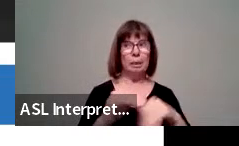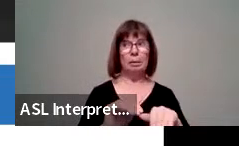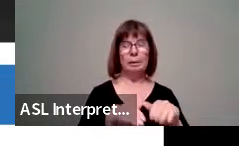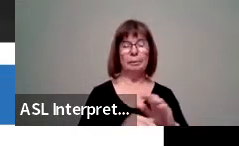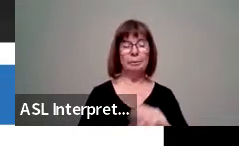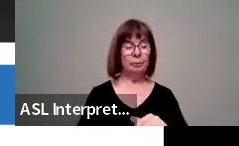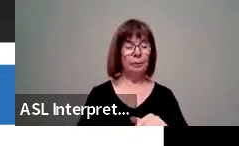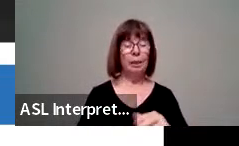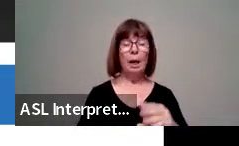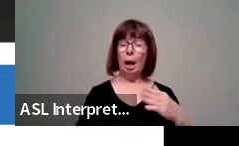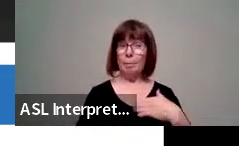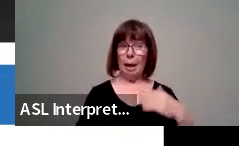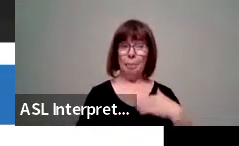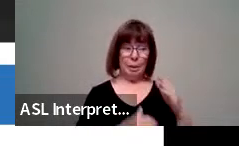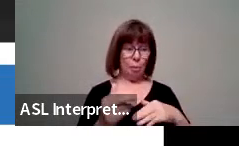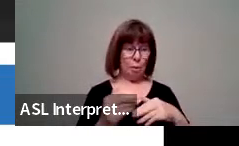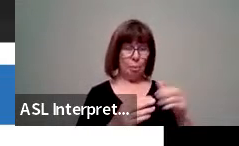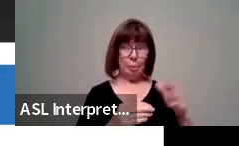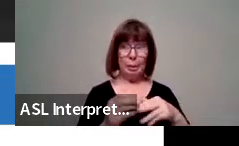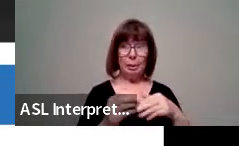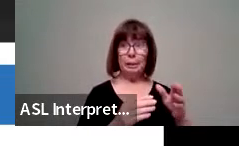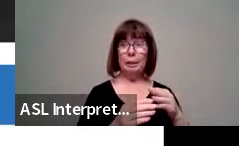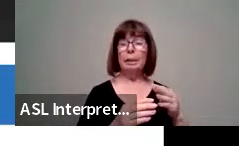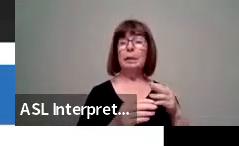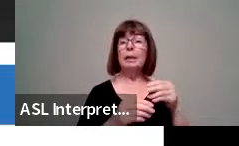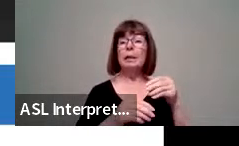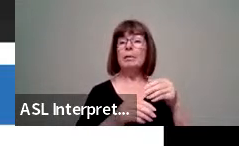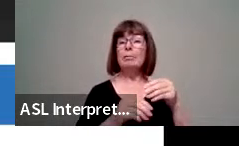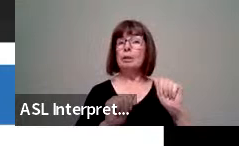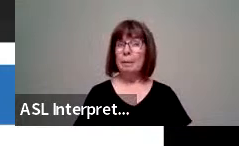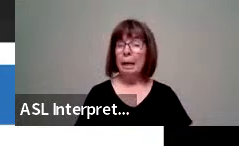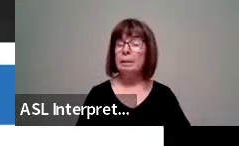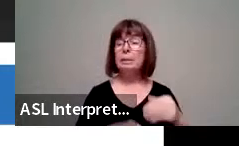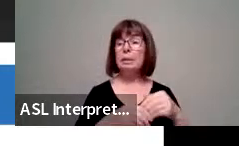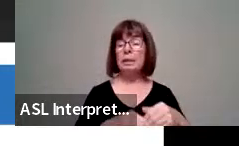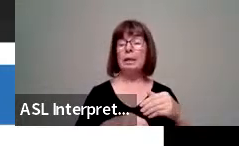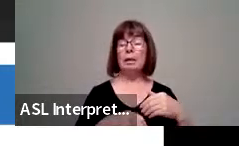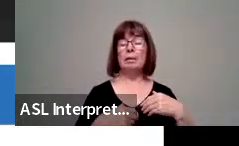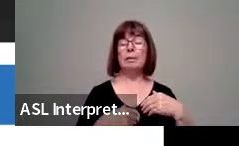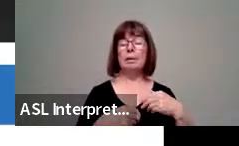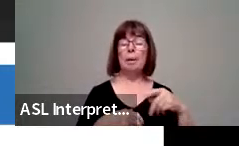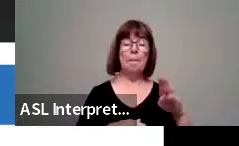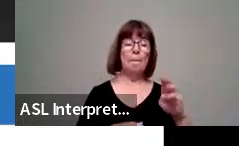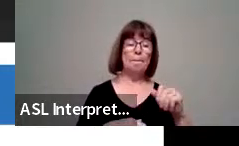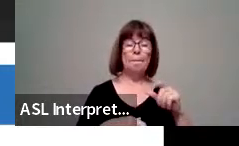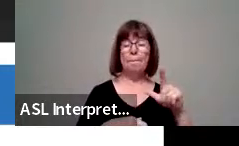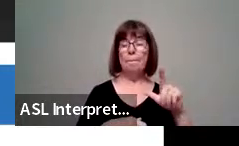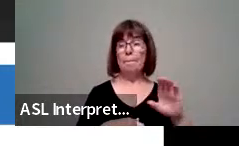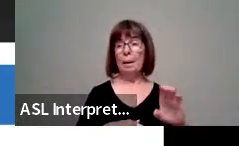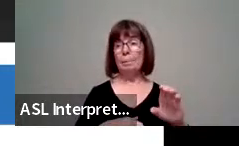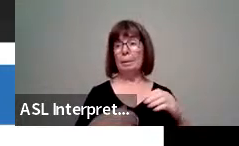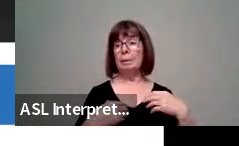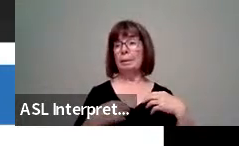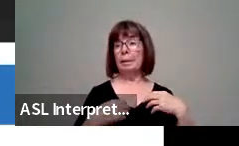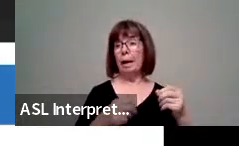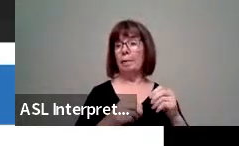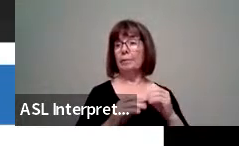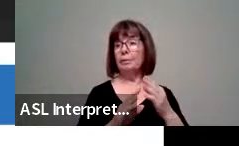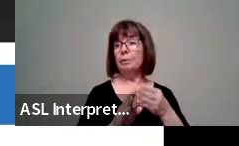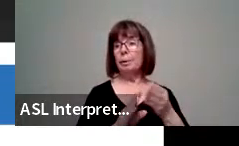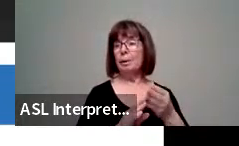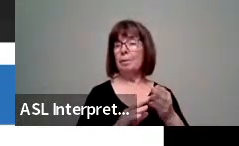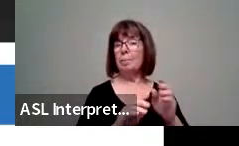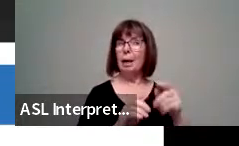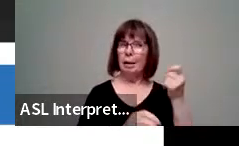that we're building capacity in the public health department, but I also understand that the Valencia lab is reducing its capacity and